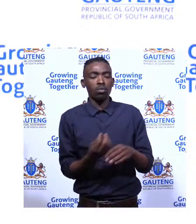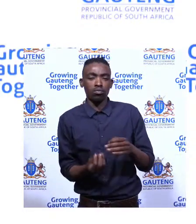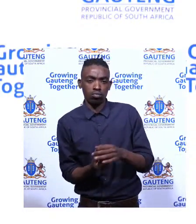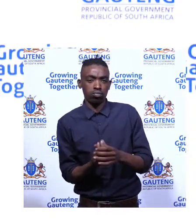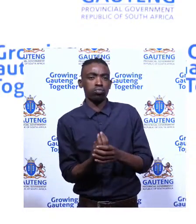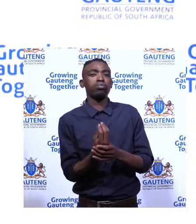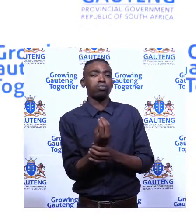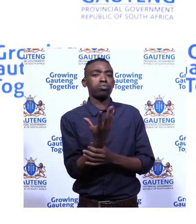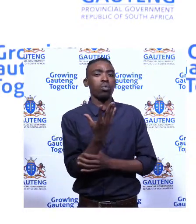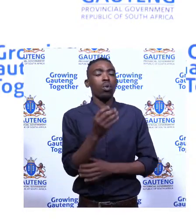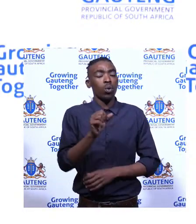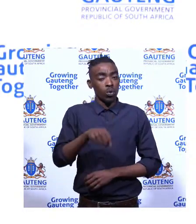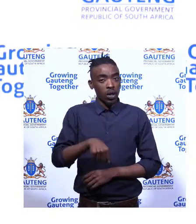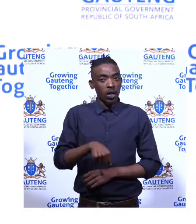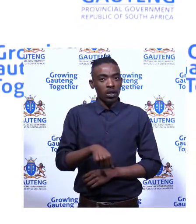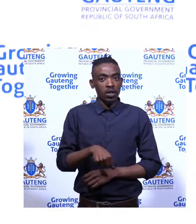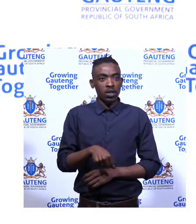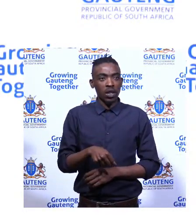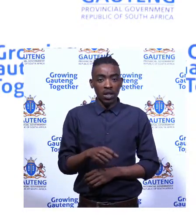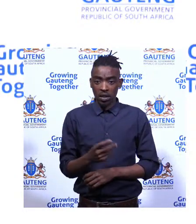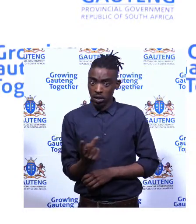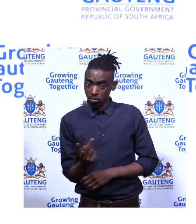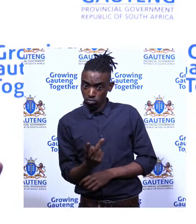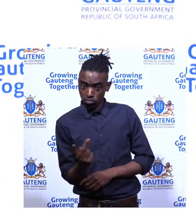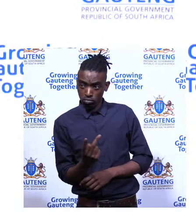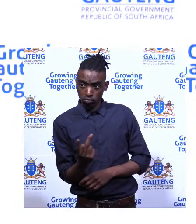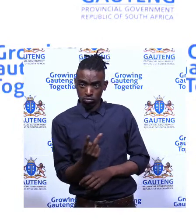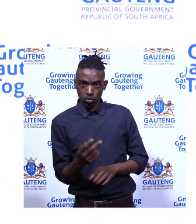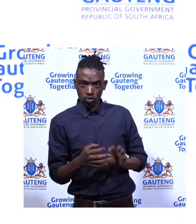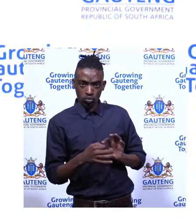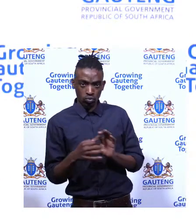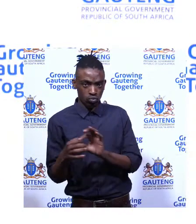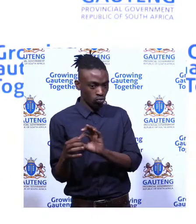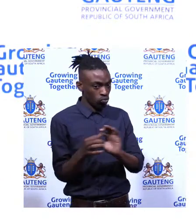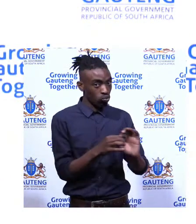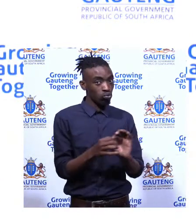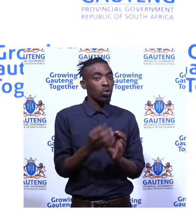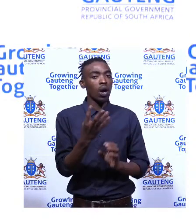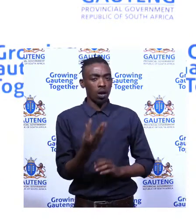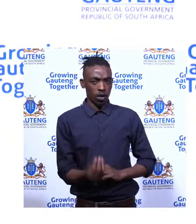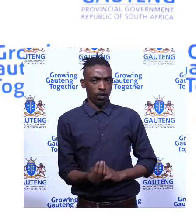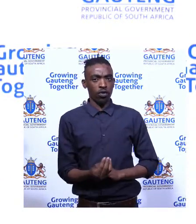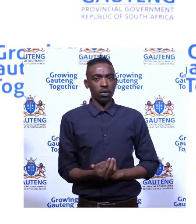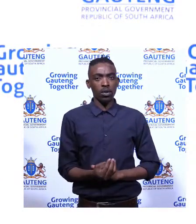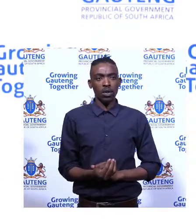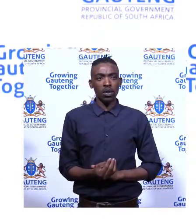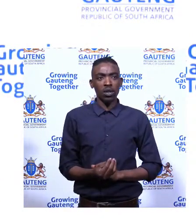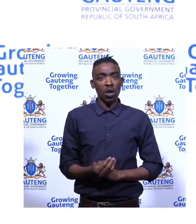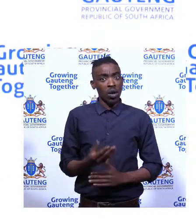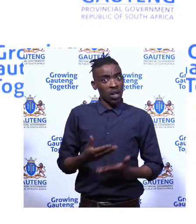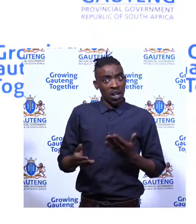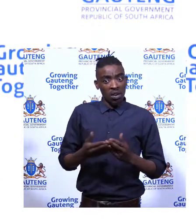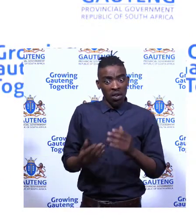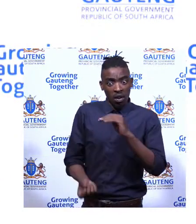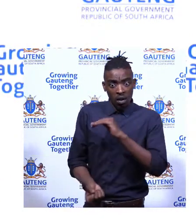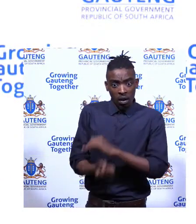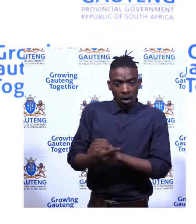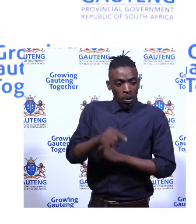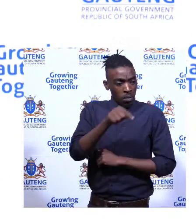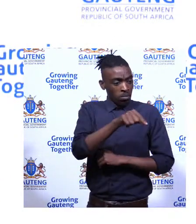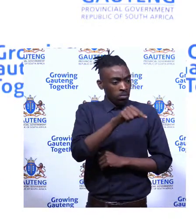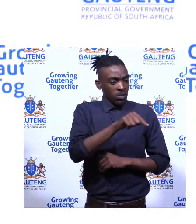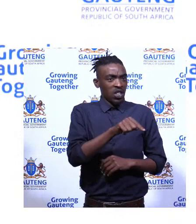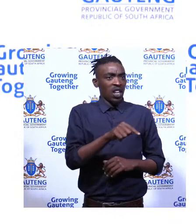is a relationship between the two. So whatever happens there in the economy, which is the key thing, I